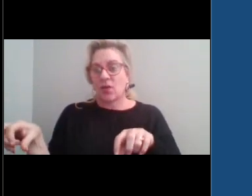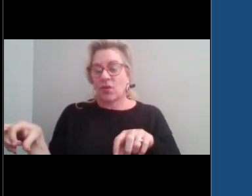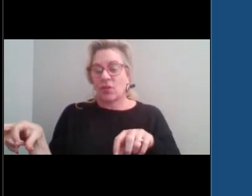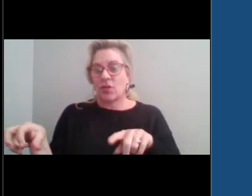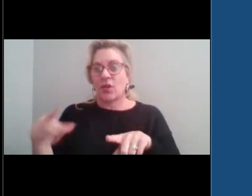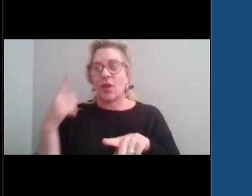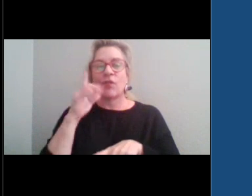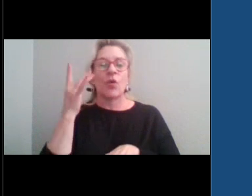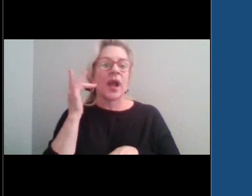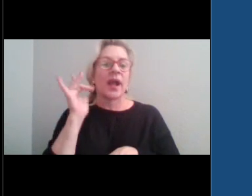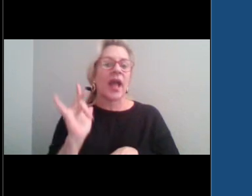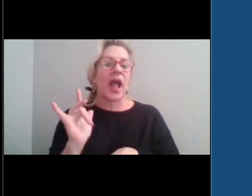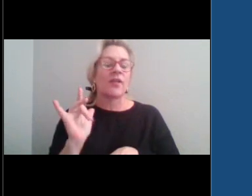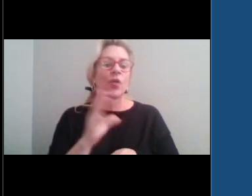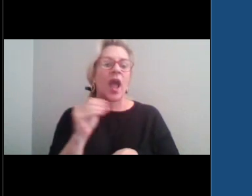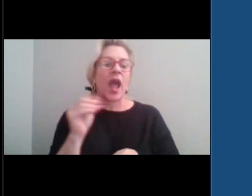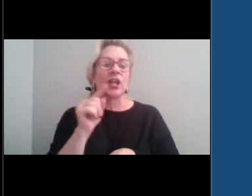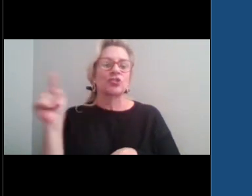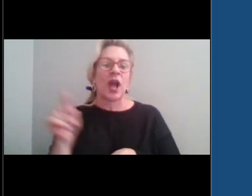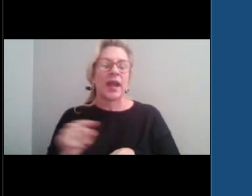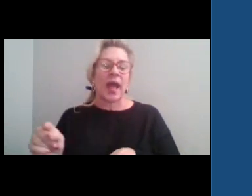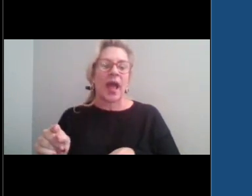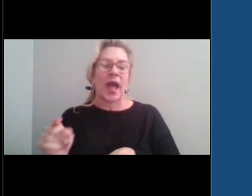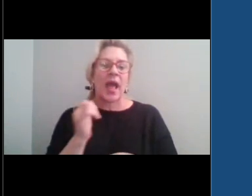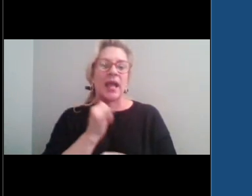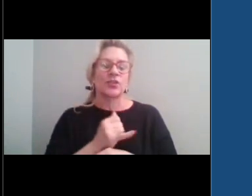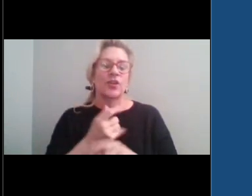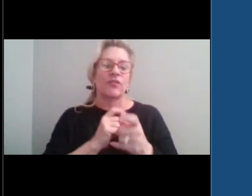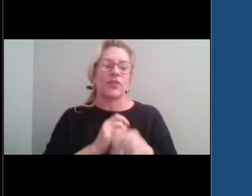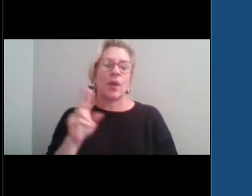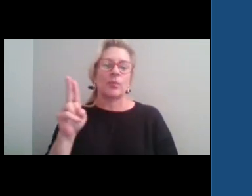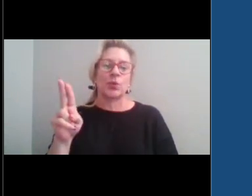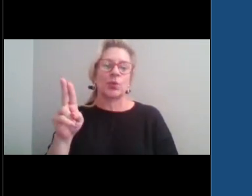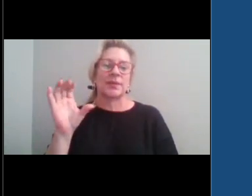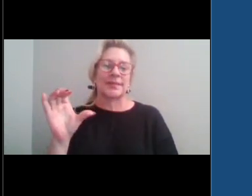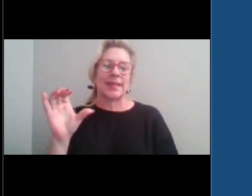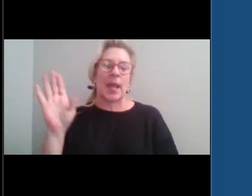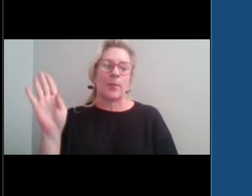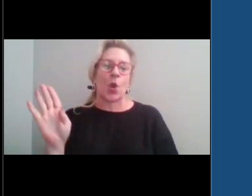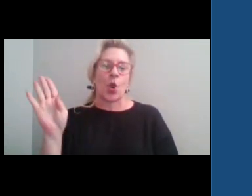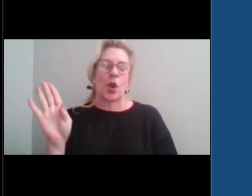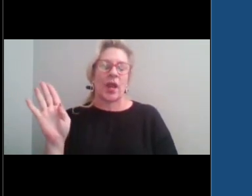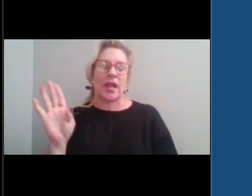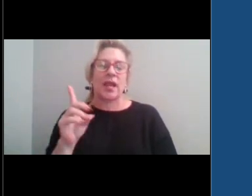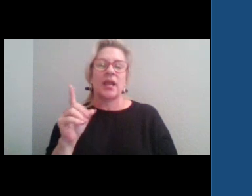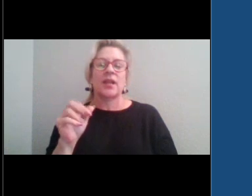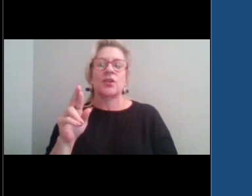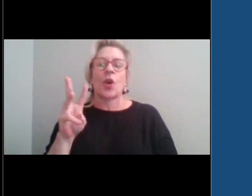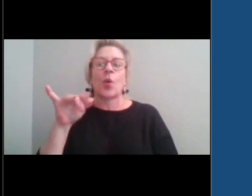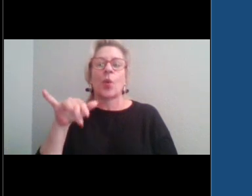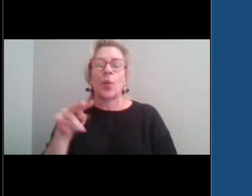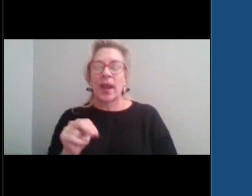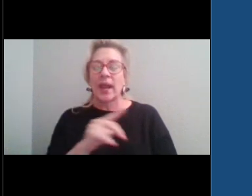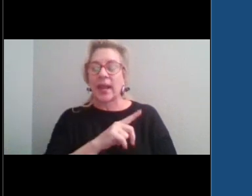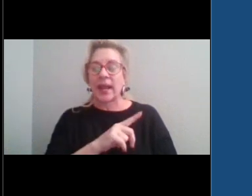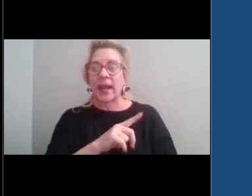the California and China Institute from UC Berkeley. Darwin was able to highlight the state's